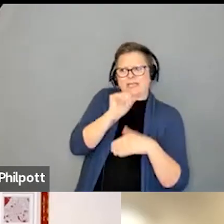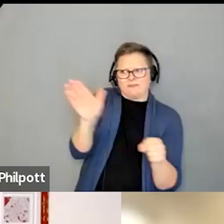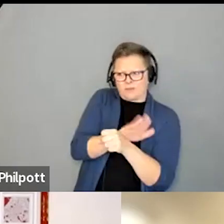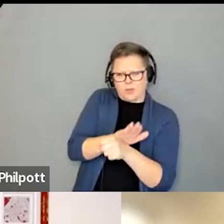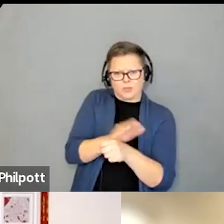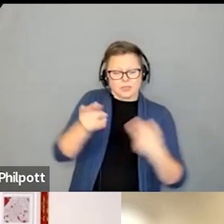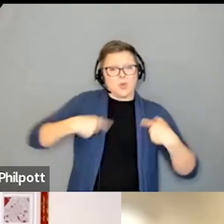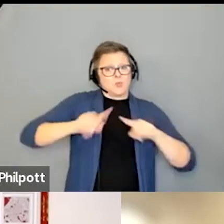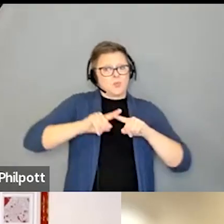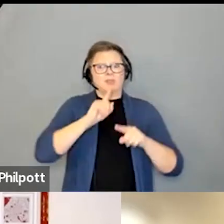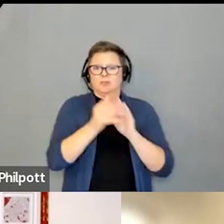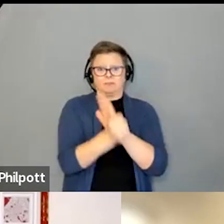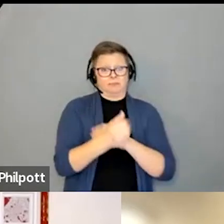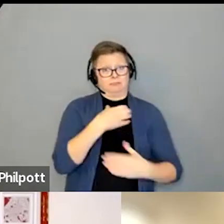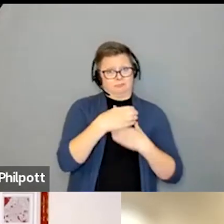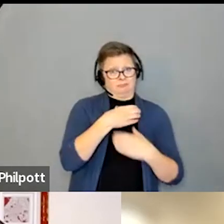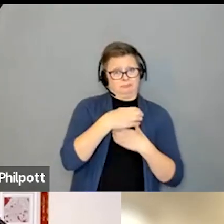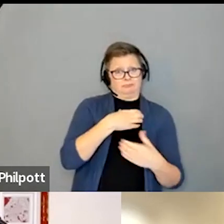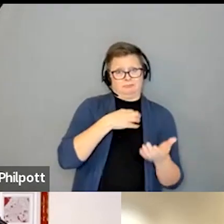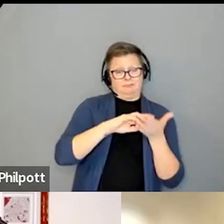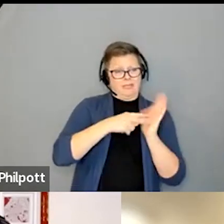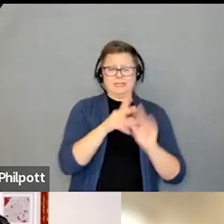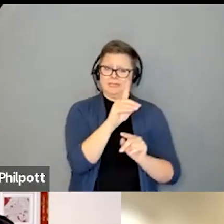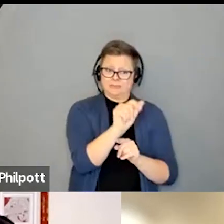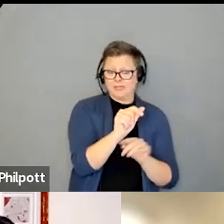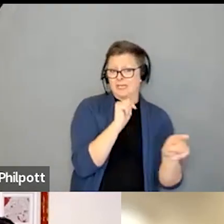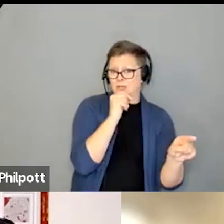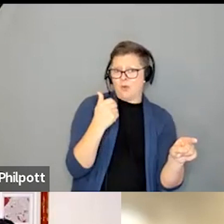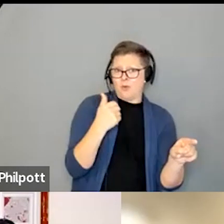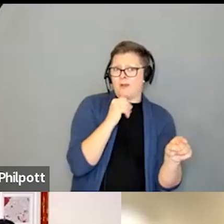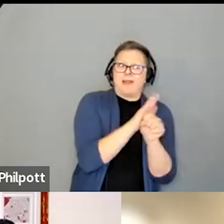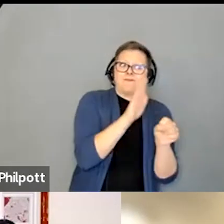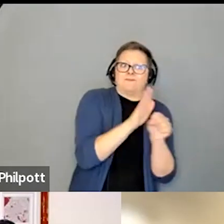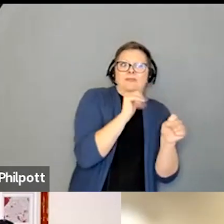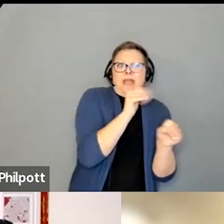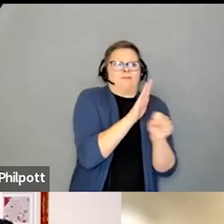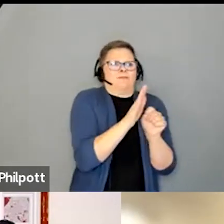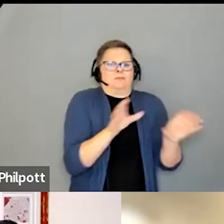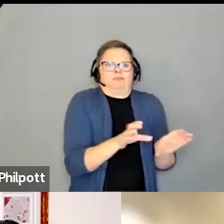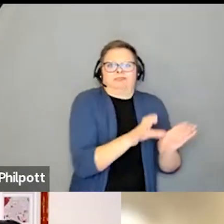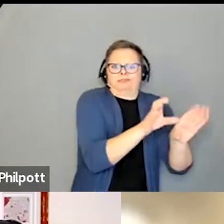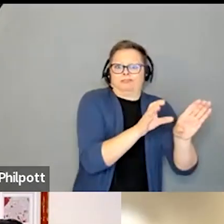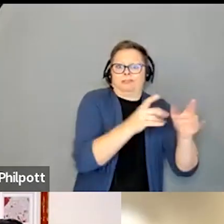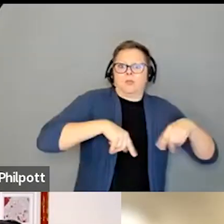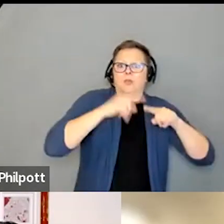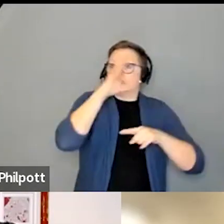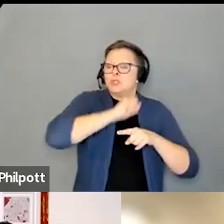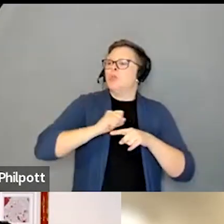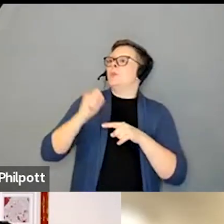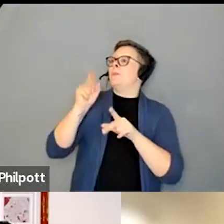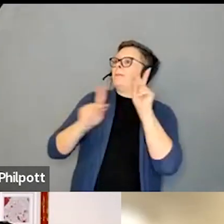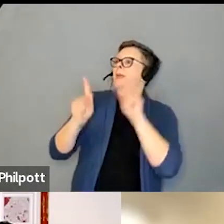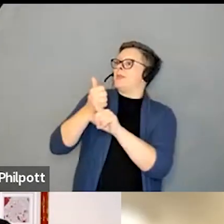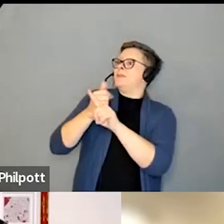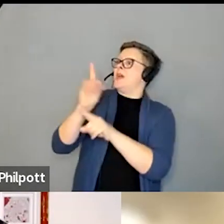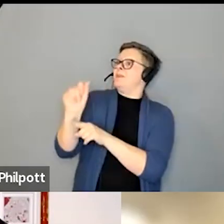conflating lack of productivity with disability, because we make assumptions. We say that people with disabilities who are present in the workforce are